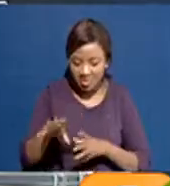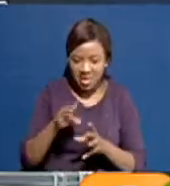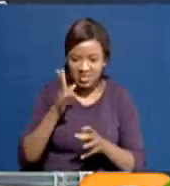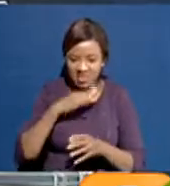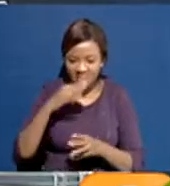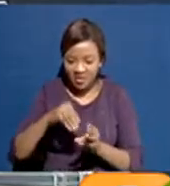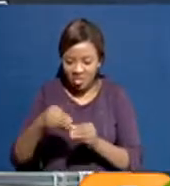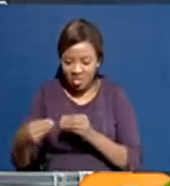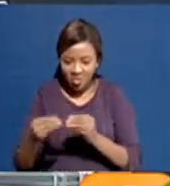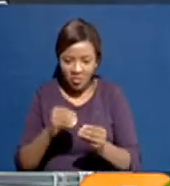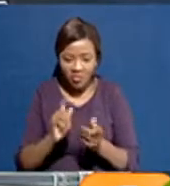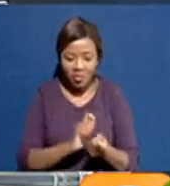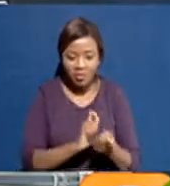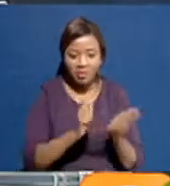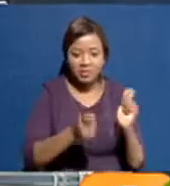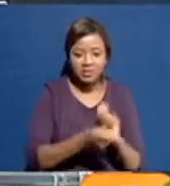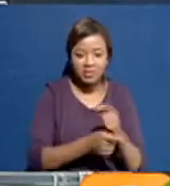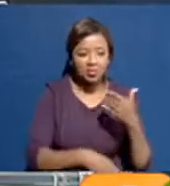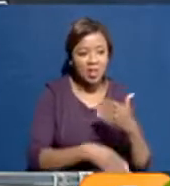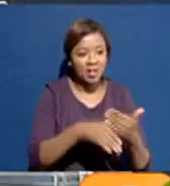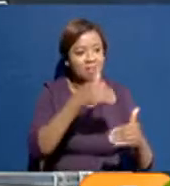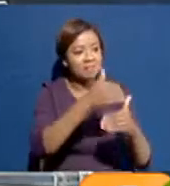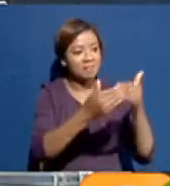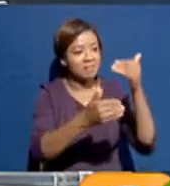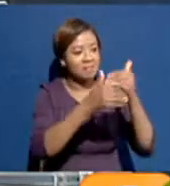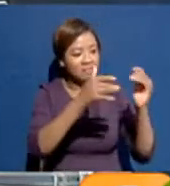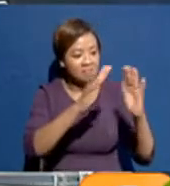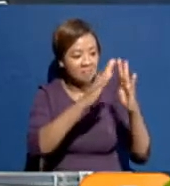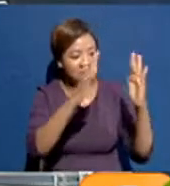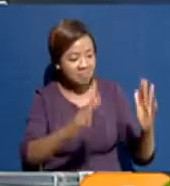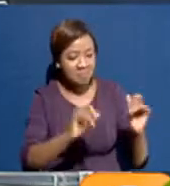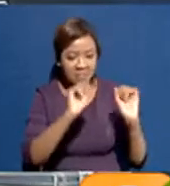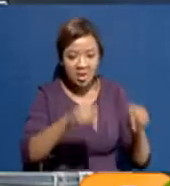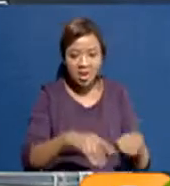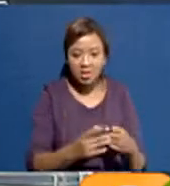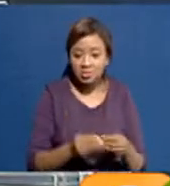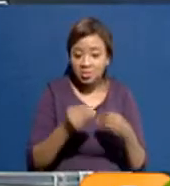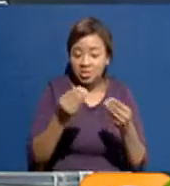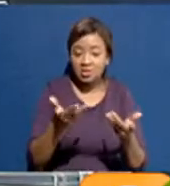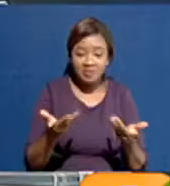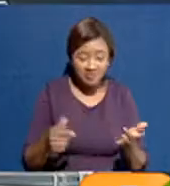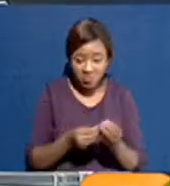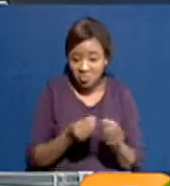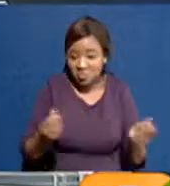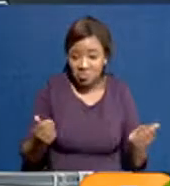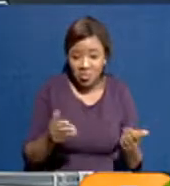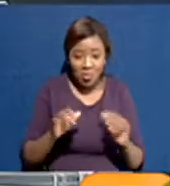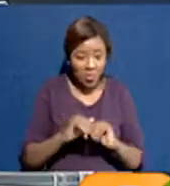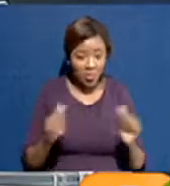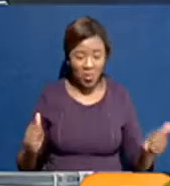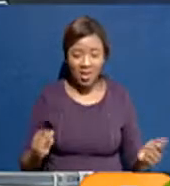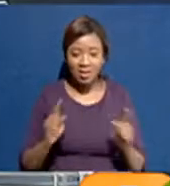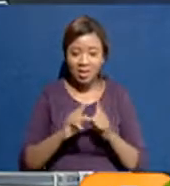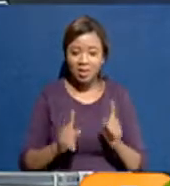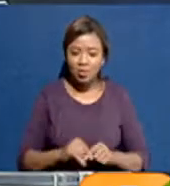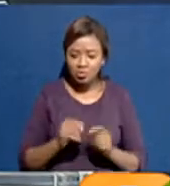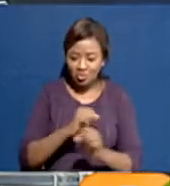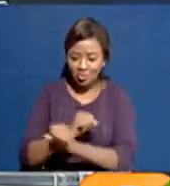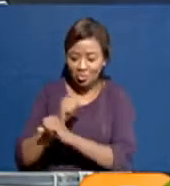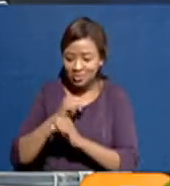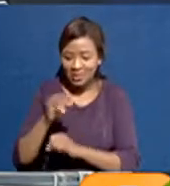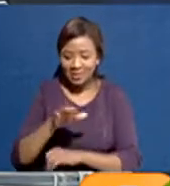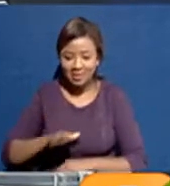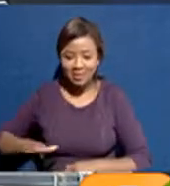into sustainable and affordable building materials, helping to provide solutions to the construction industry as well as conserving the